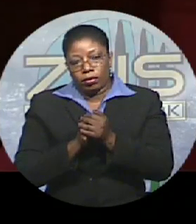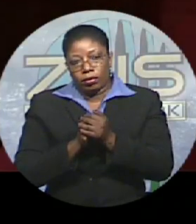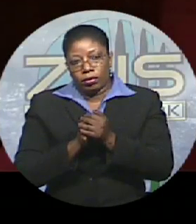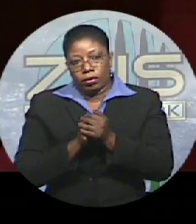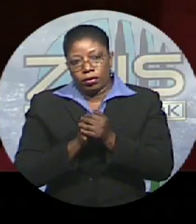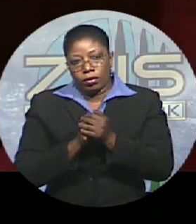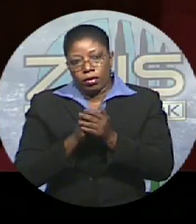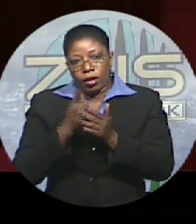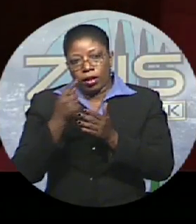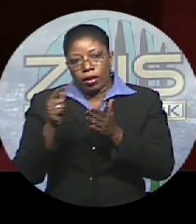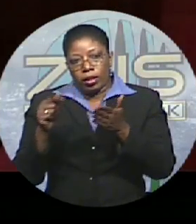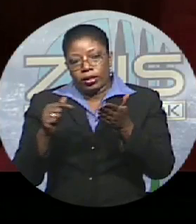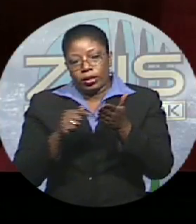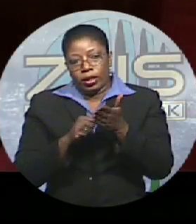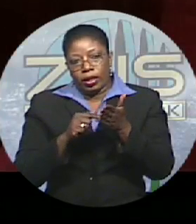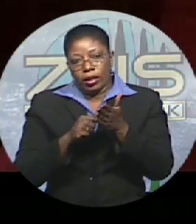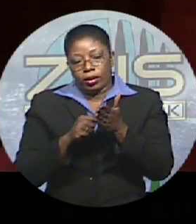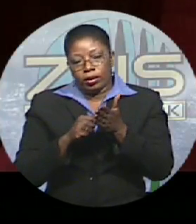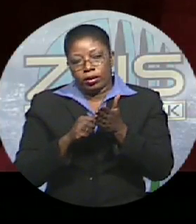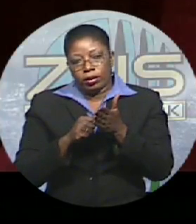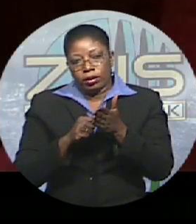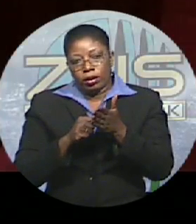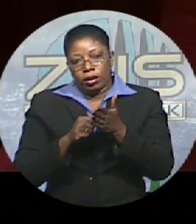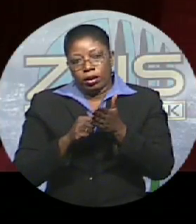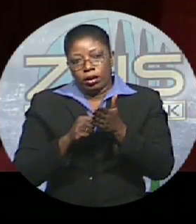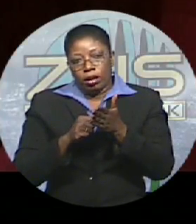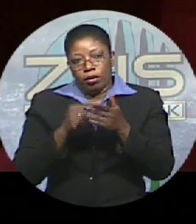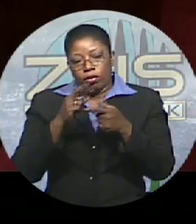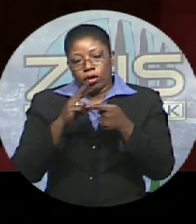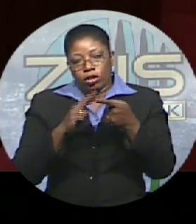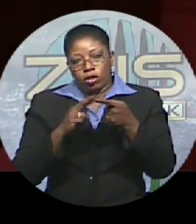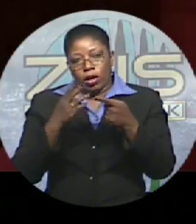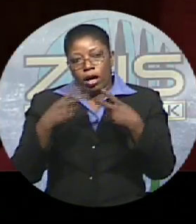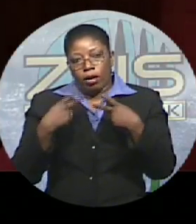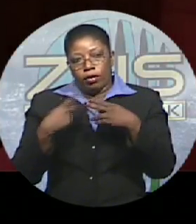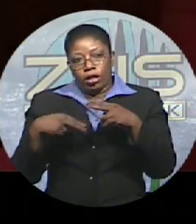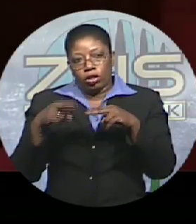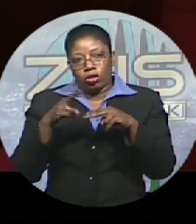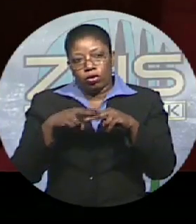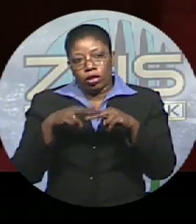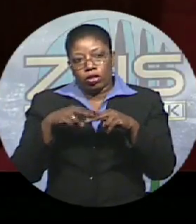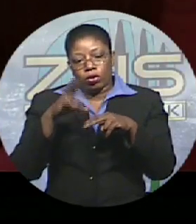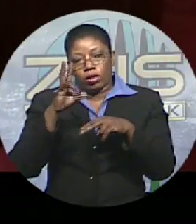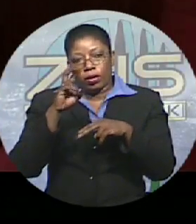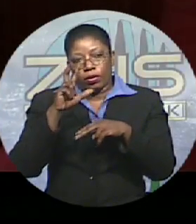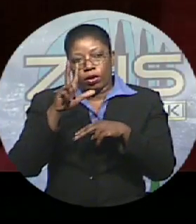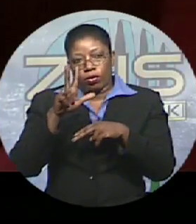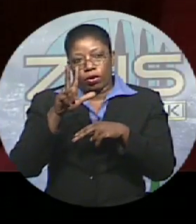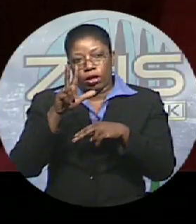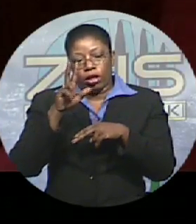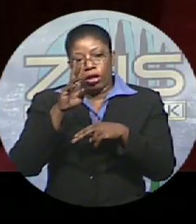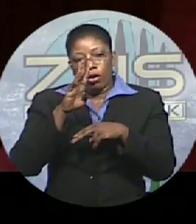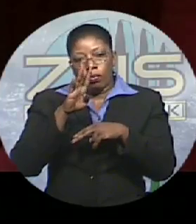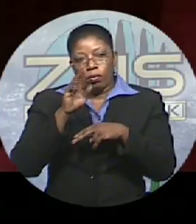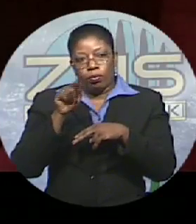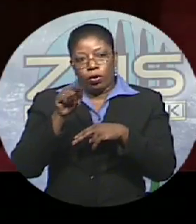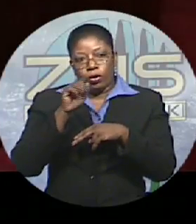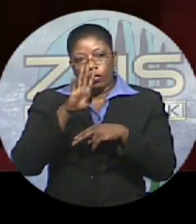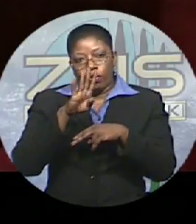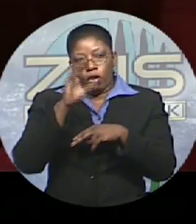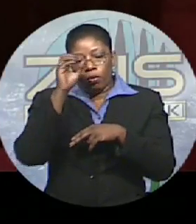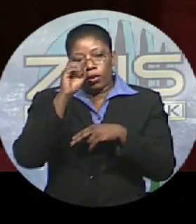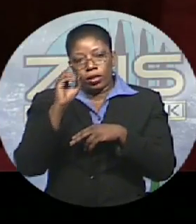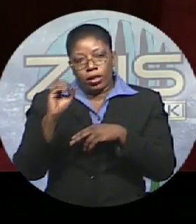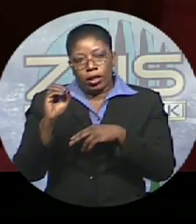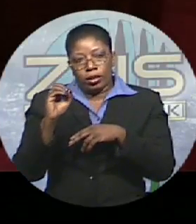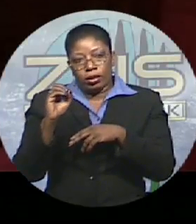the debt to GDP ratio has grown to an alarming 73.4% of gross